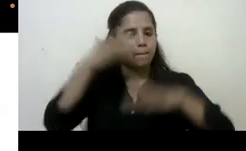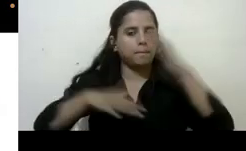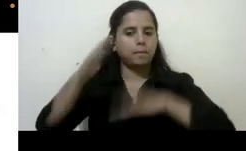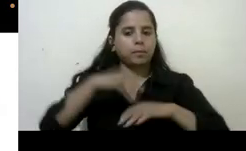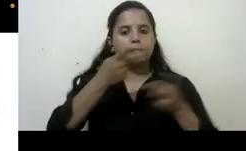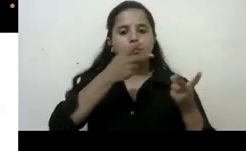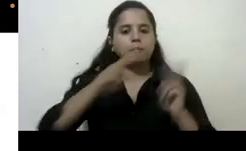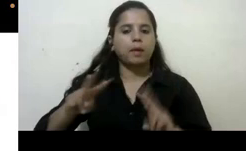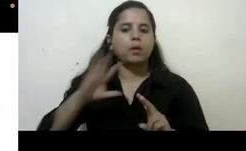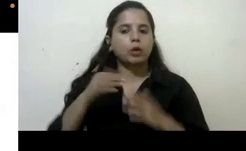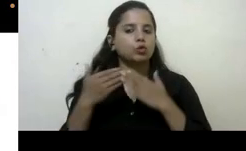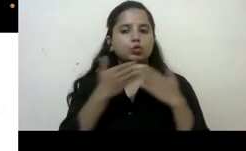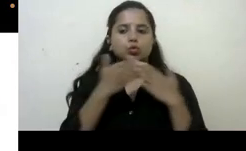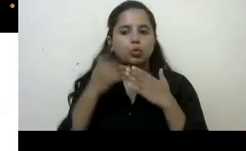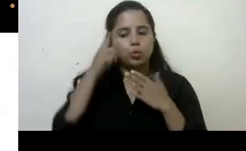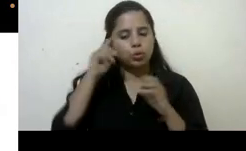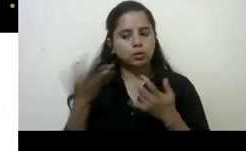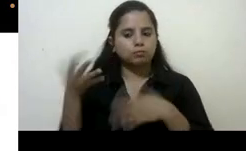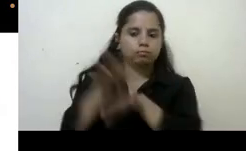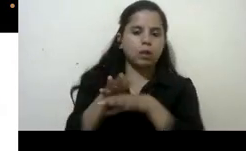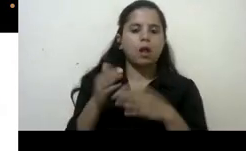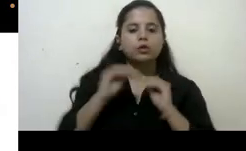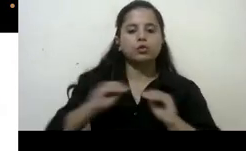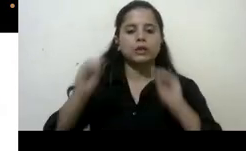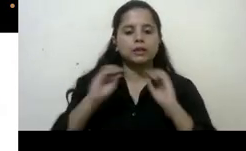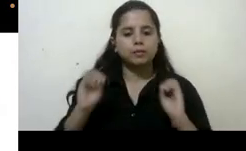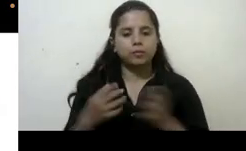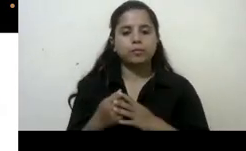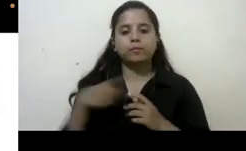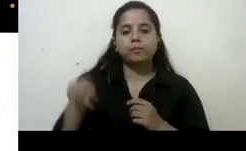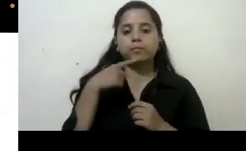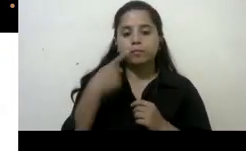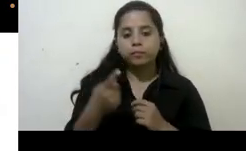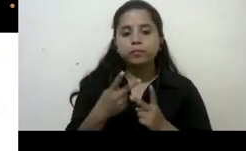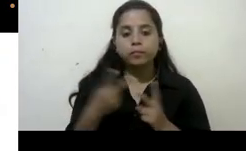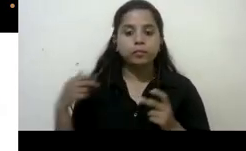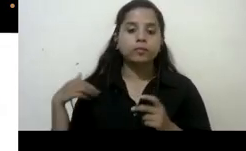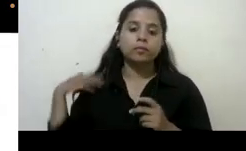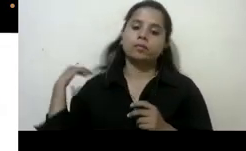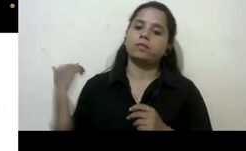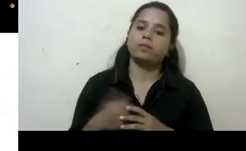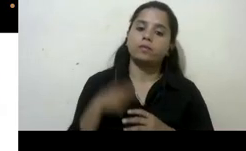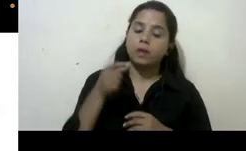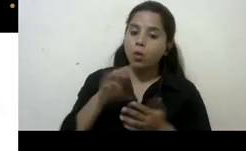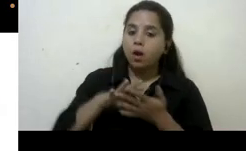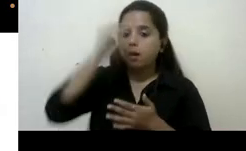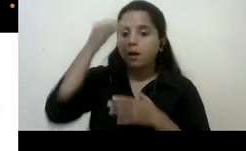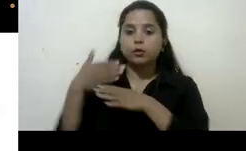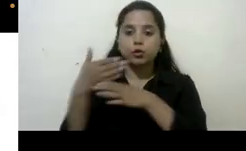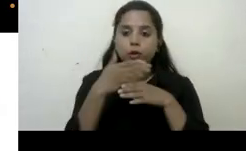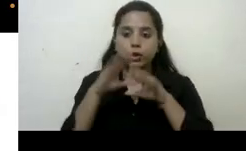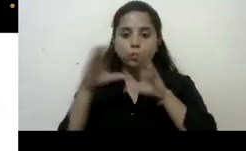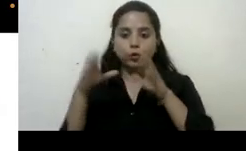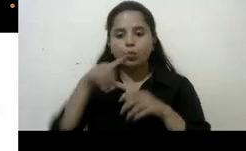back to the schools and implement the learnings. Meanwhile, they used to share their learnings on the group through